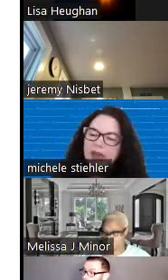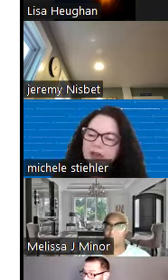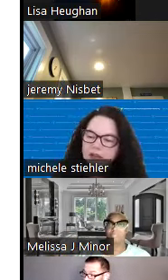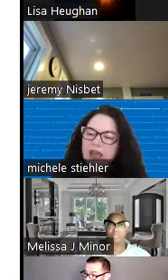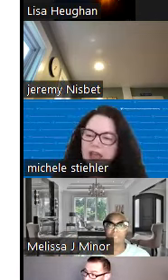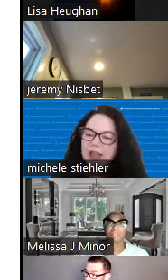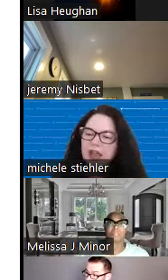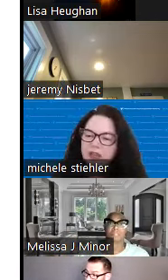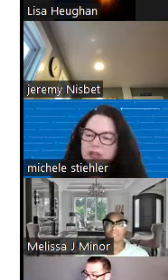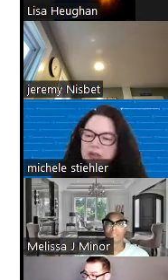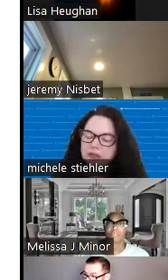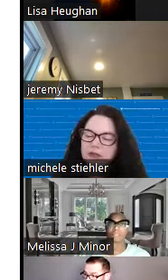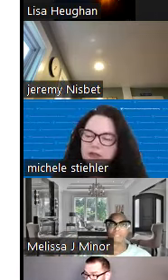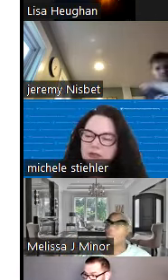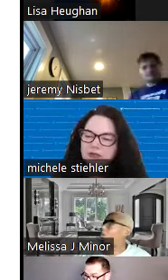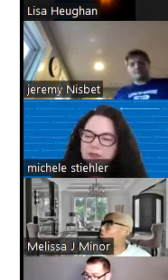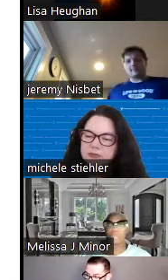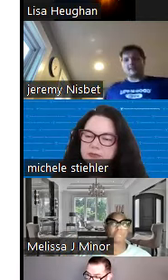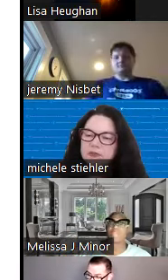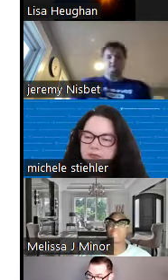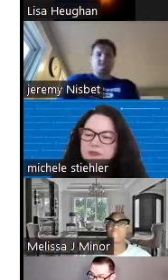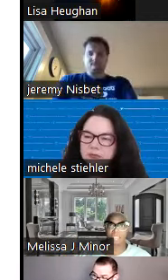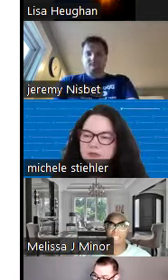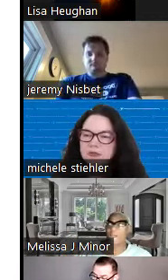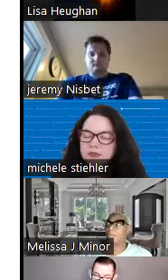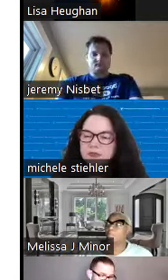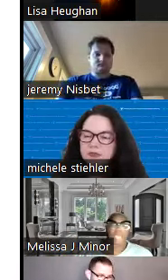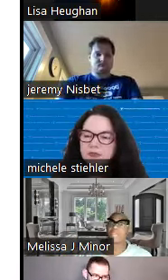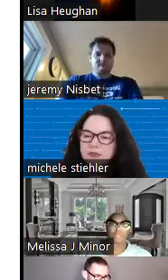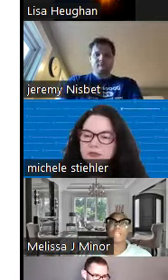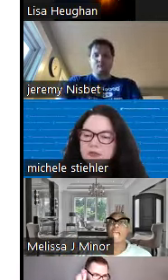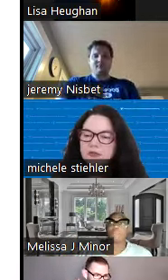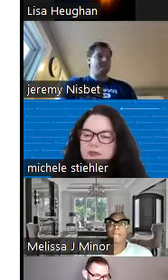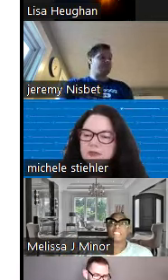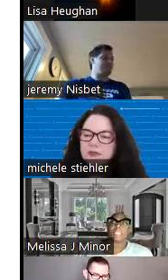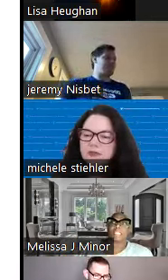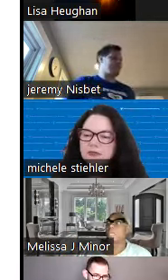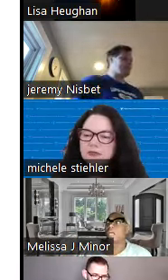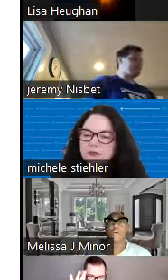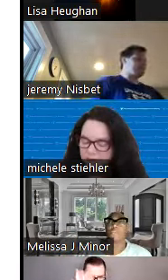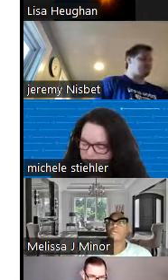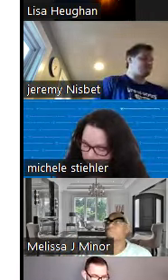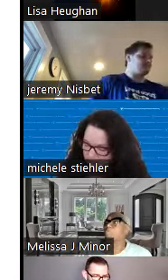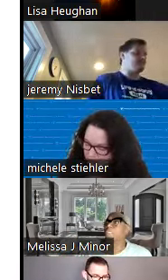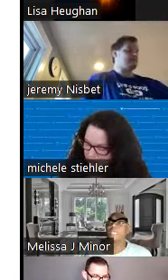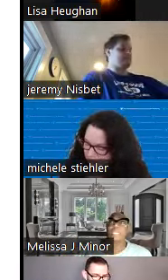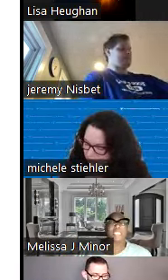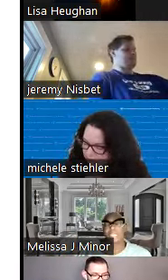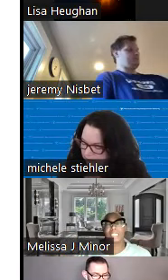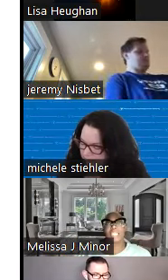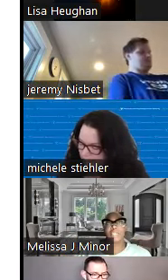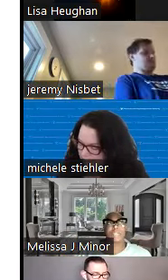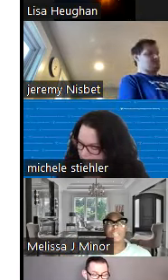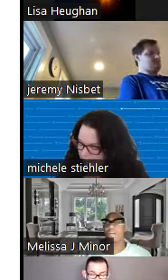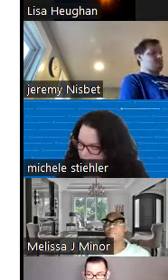bring it back and look at it. Oh, most definitely. Because I'm tired of everybody telling me, oh, no, we can't. And then I